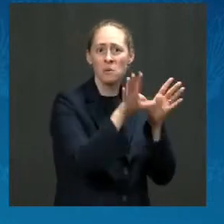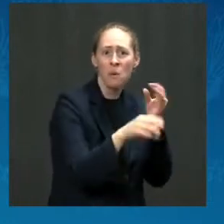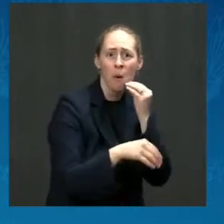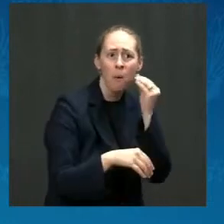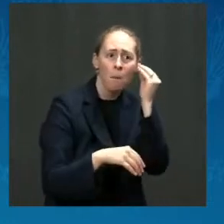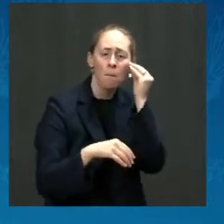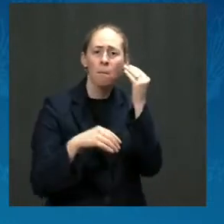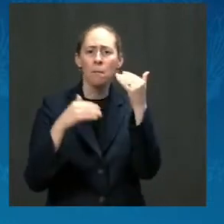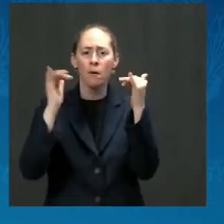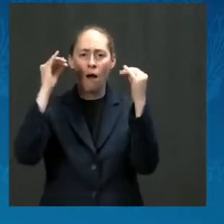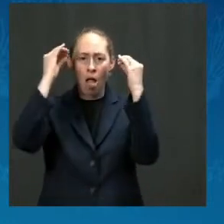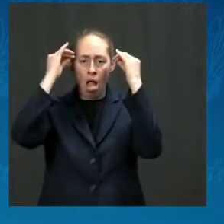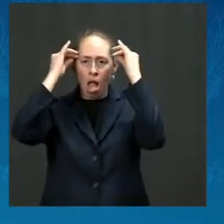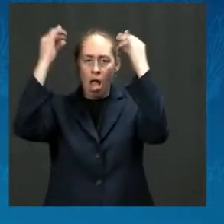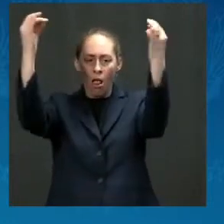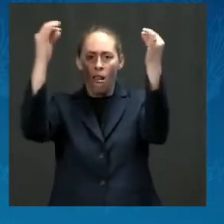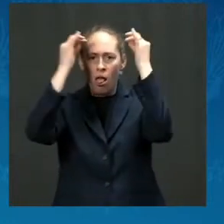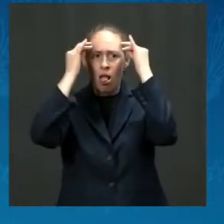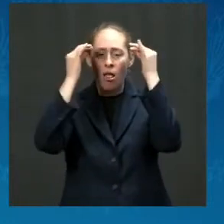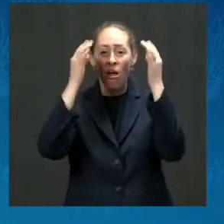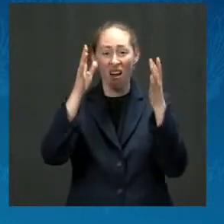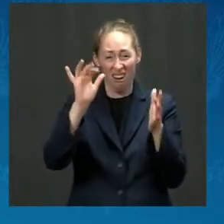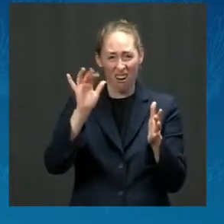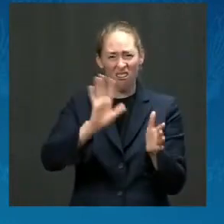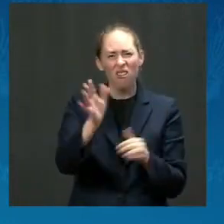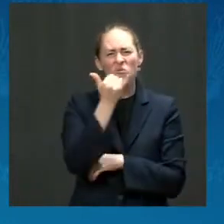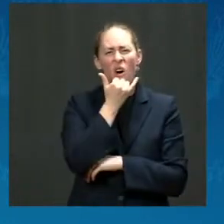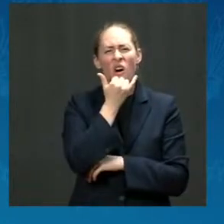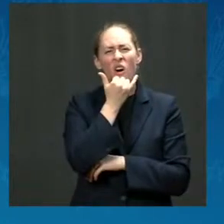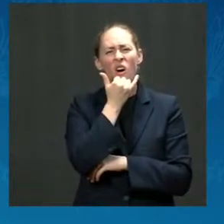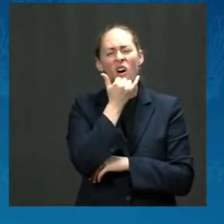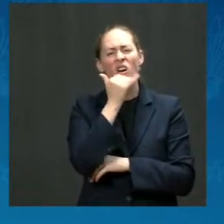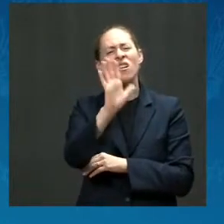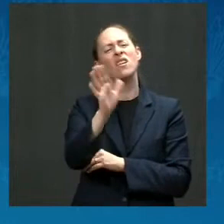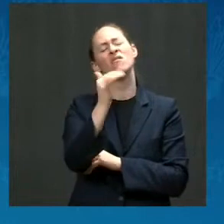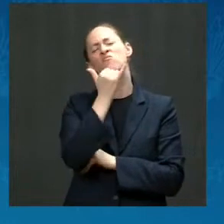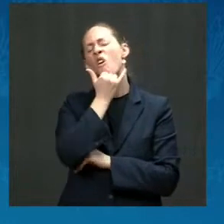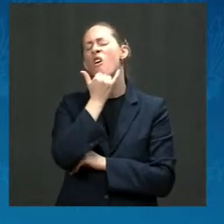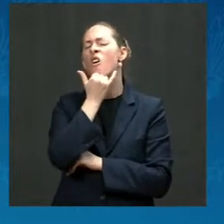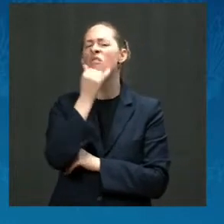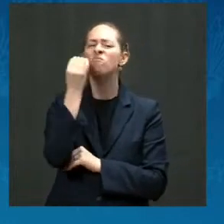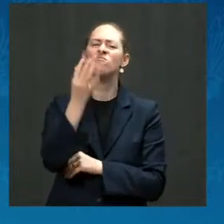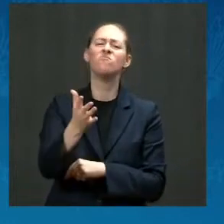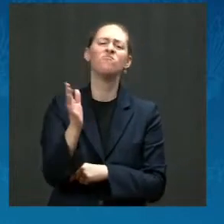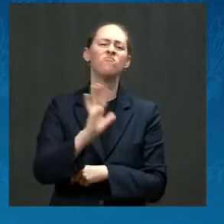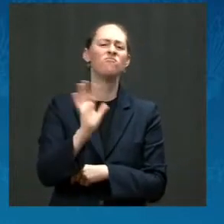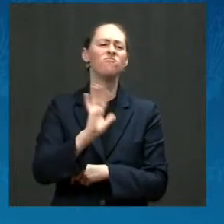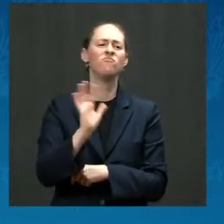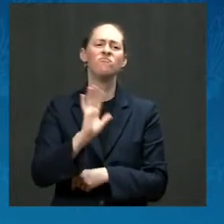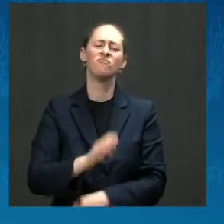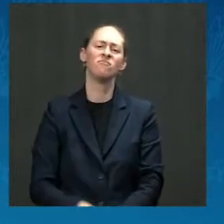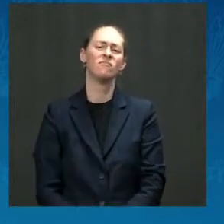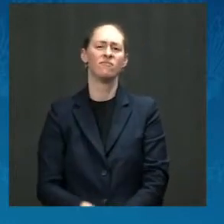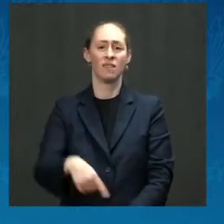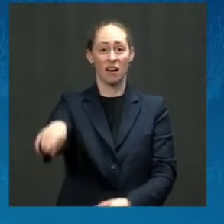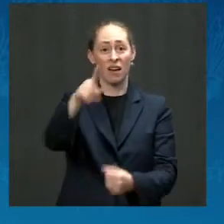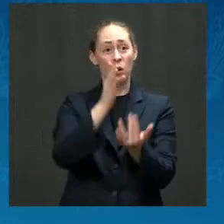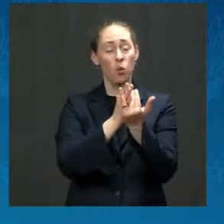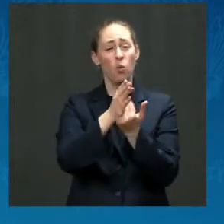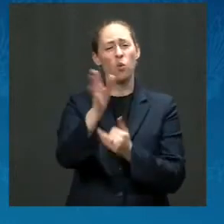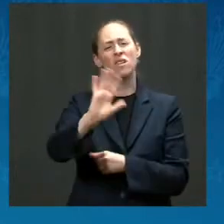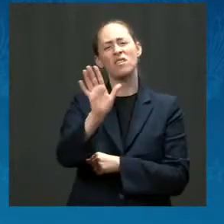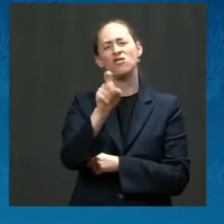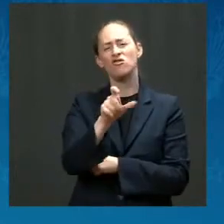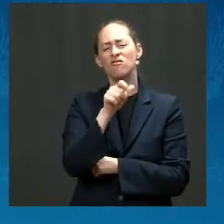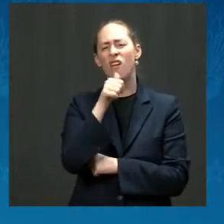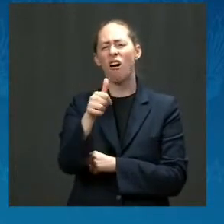needs. That's just not right. That's just not right. And nobody should have to go through that. And that